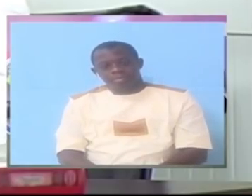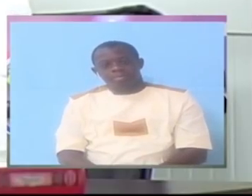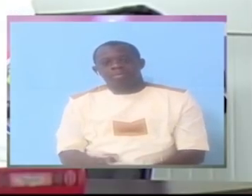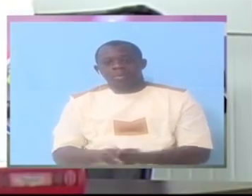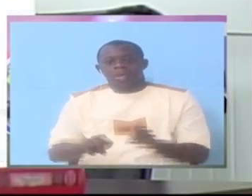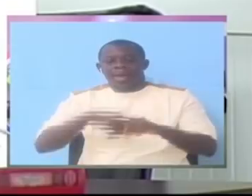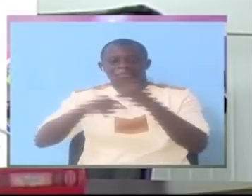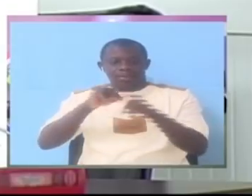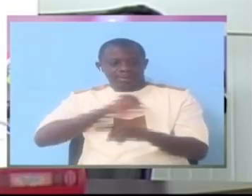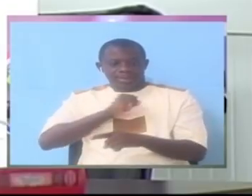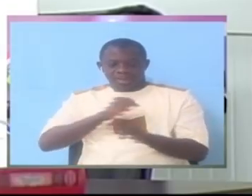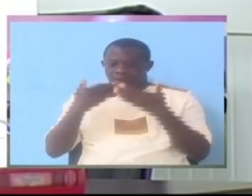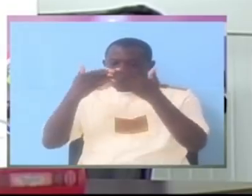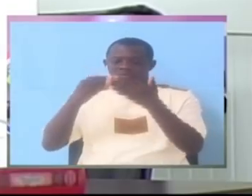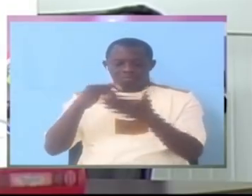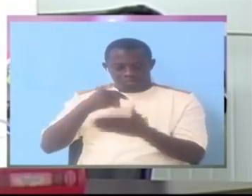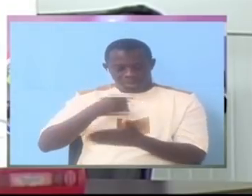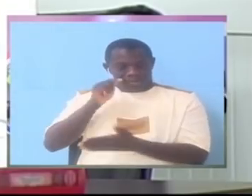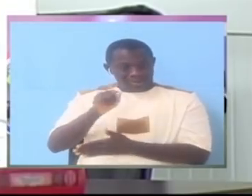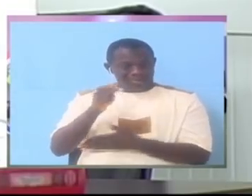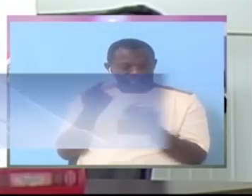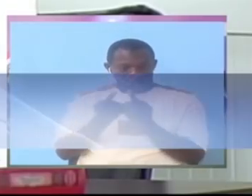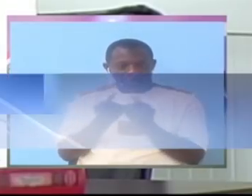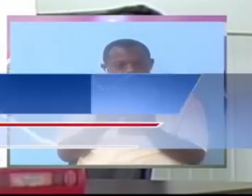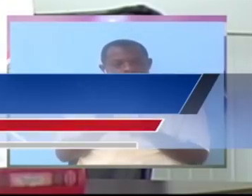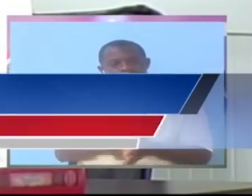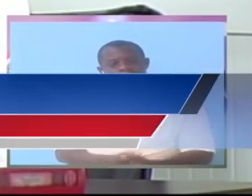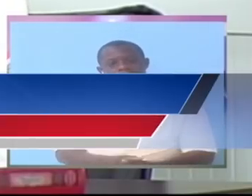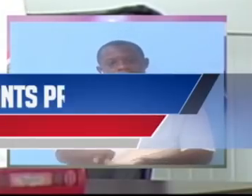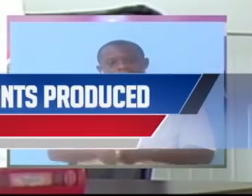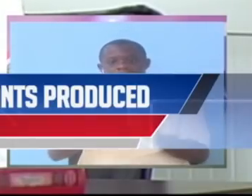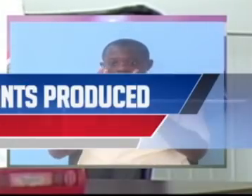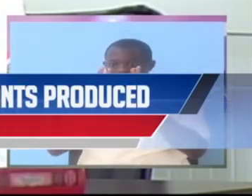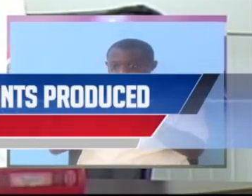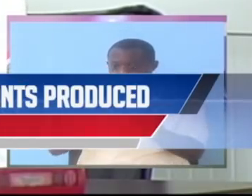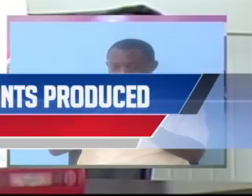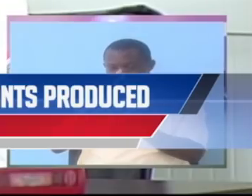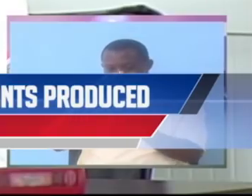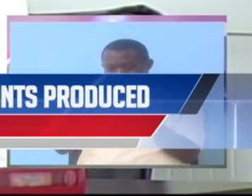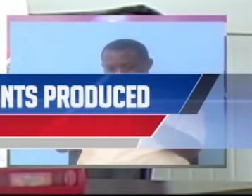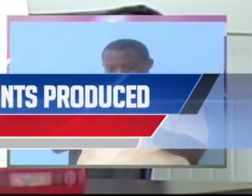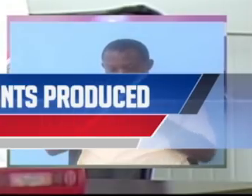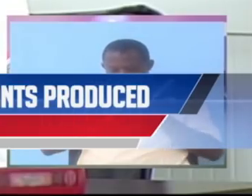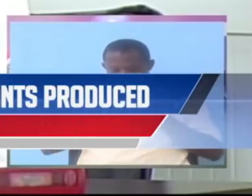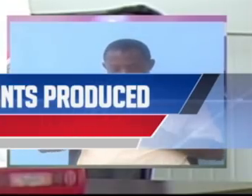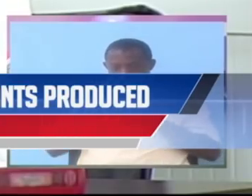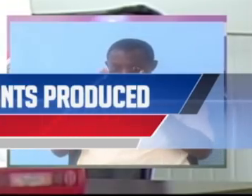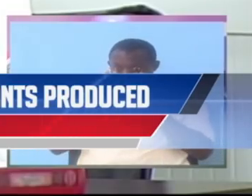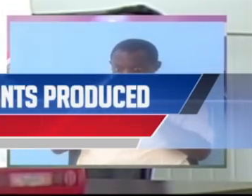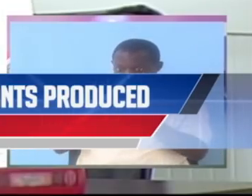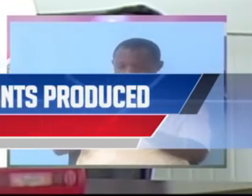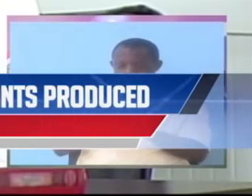Immediately he told me that. Dama bu ma waxé lolu rek. Looking at the corpses. Ci buma gisé nak niw